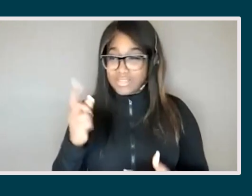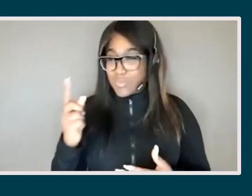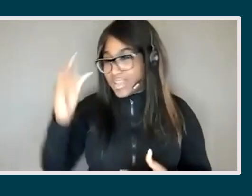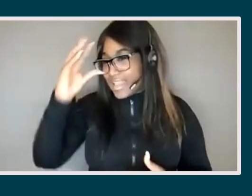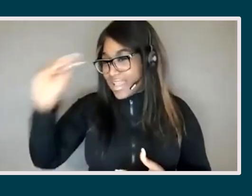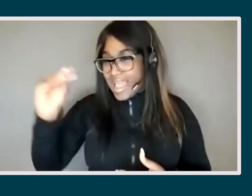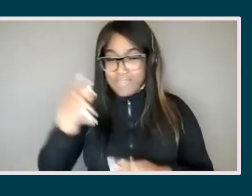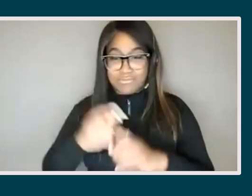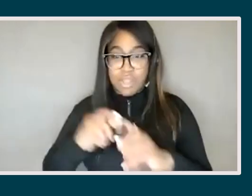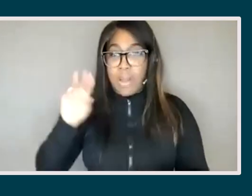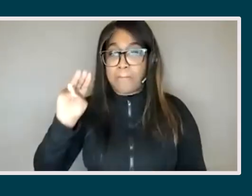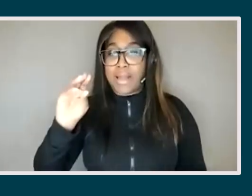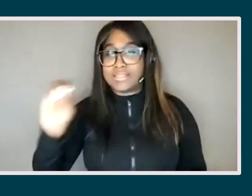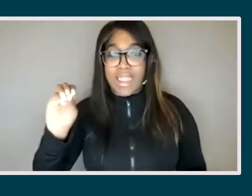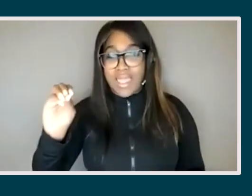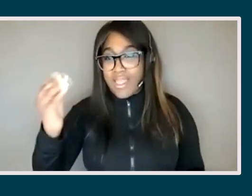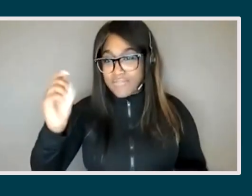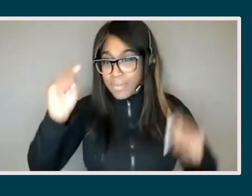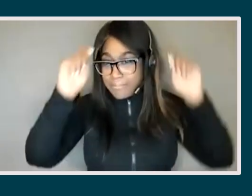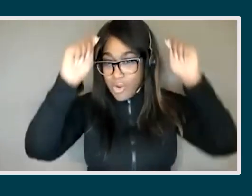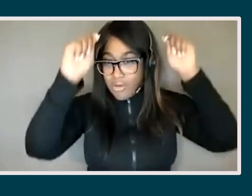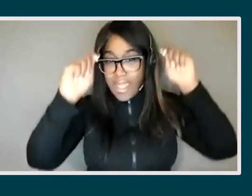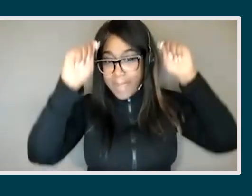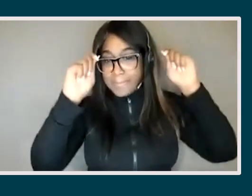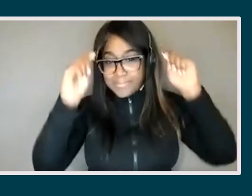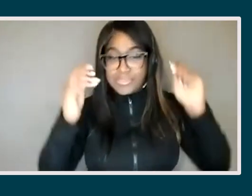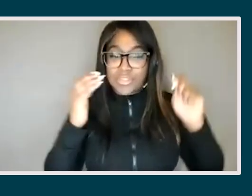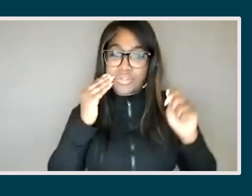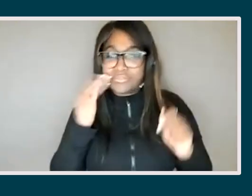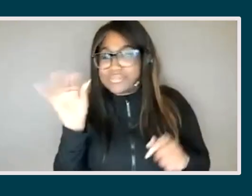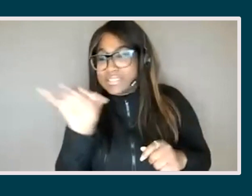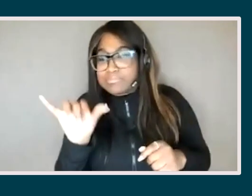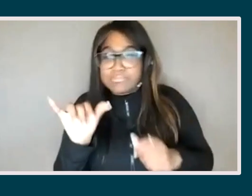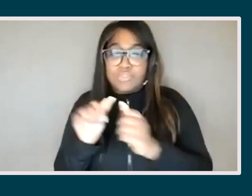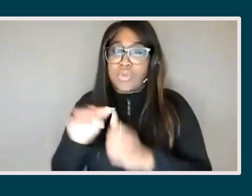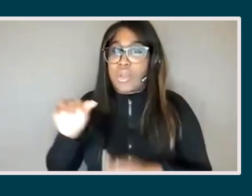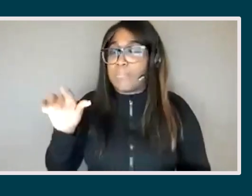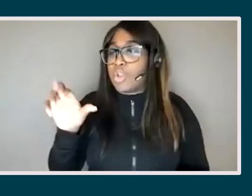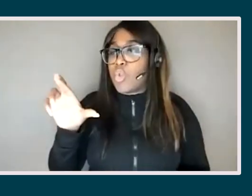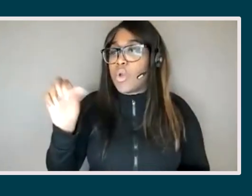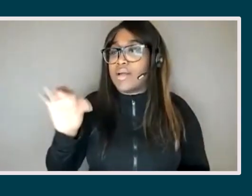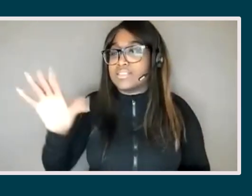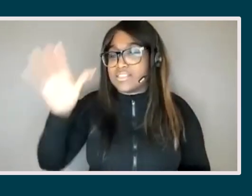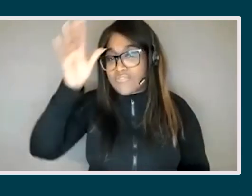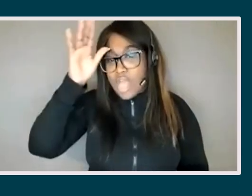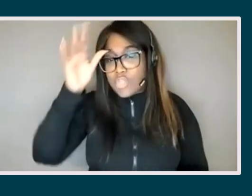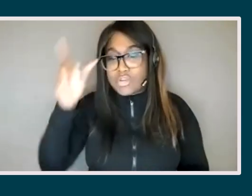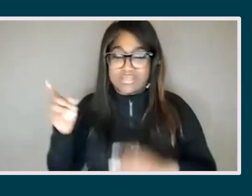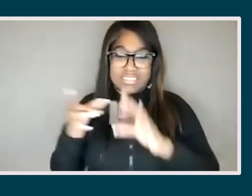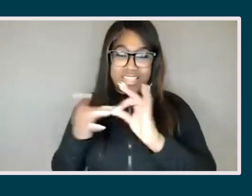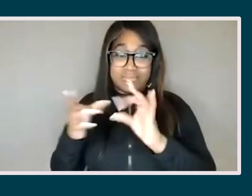Not dissimilar from Laura's father in appearance, actually. And one of the things he said is that you really, in organizing, you